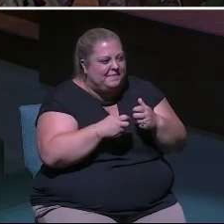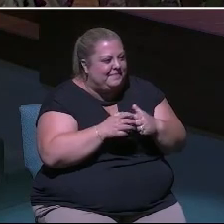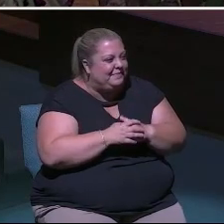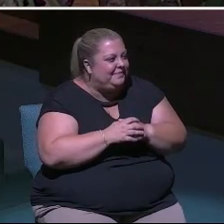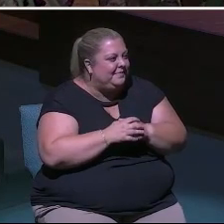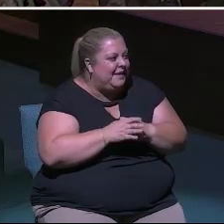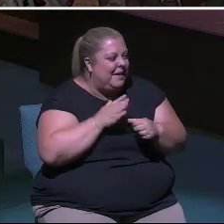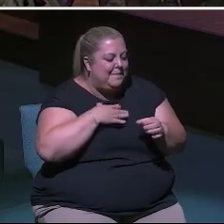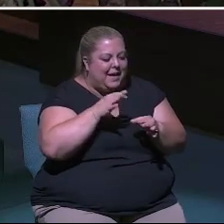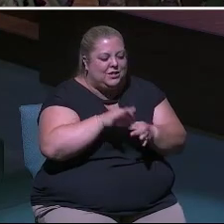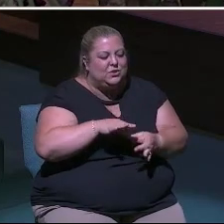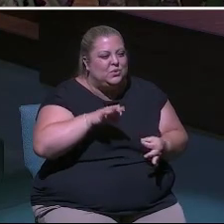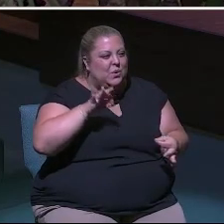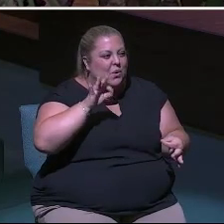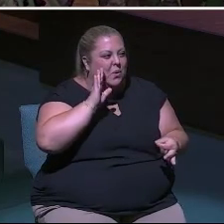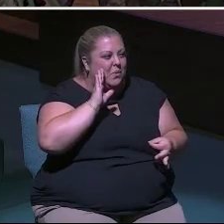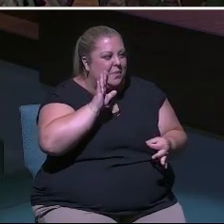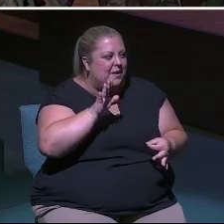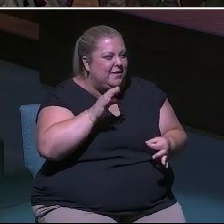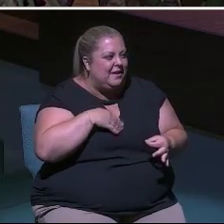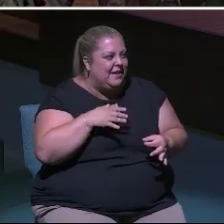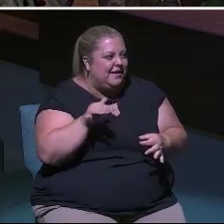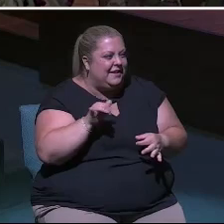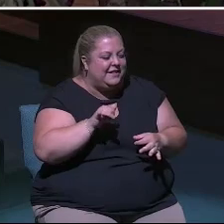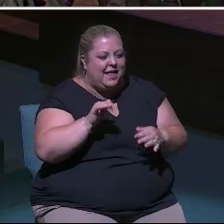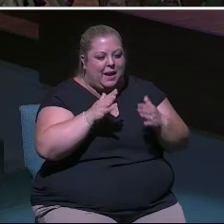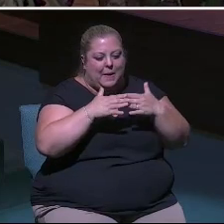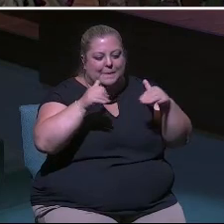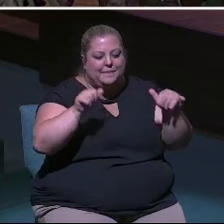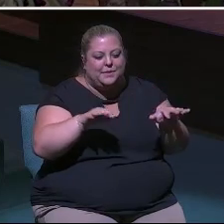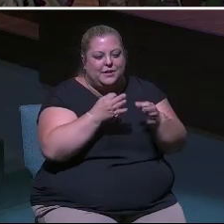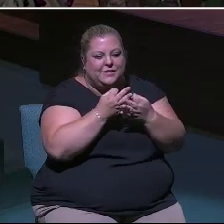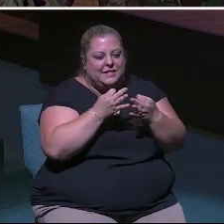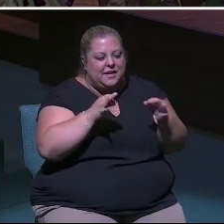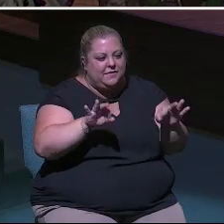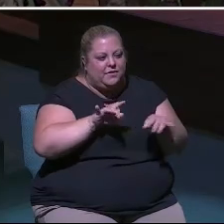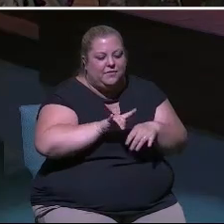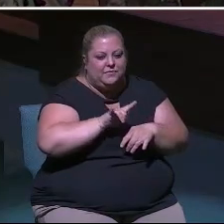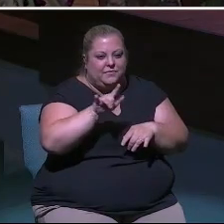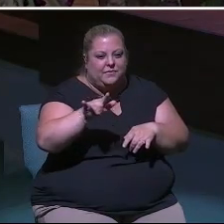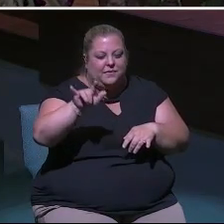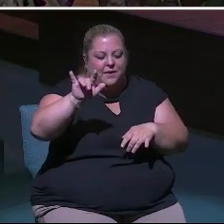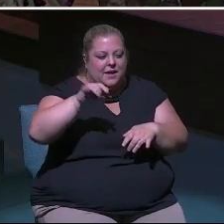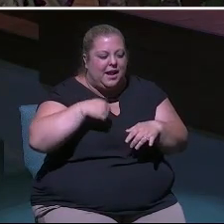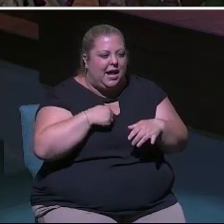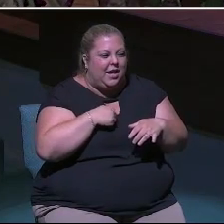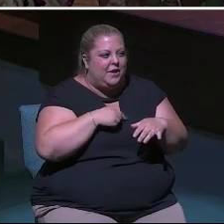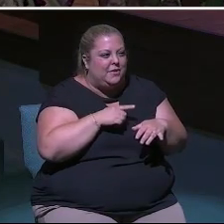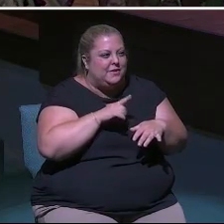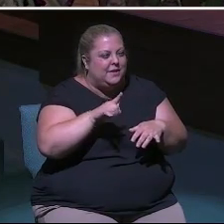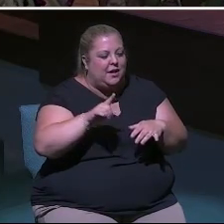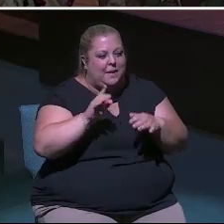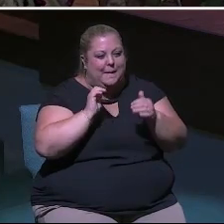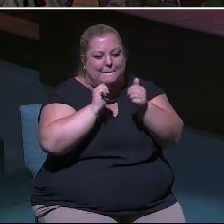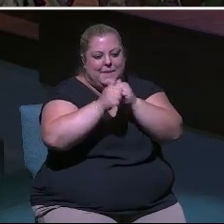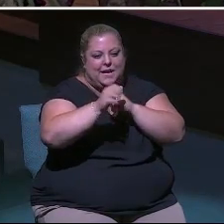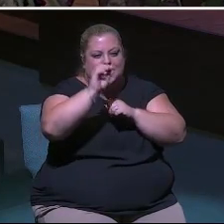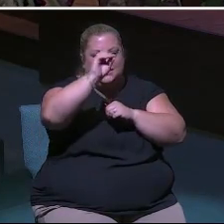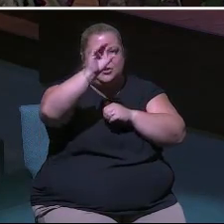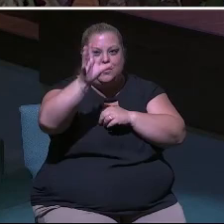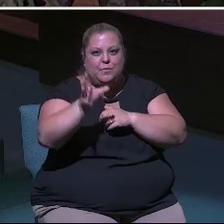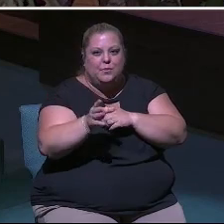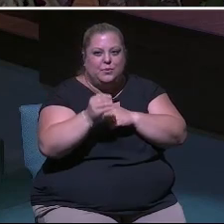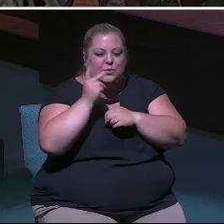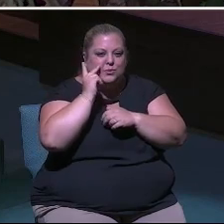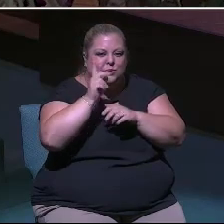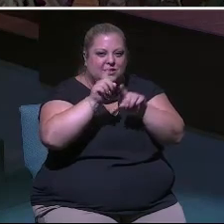is going to be just like a bird set free. I'll sail right past the moon on to the stars. And